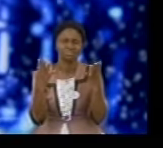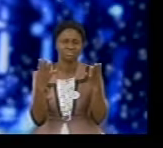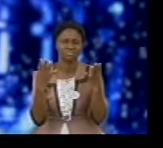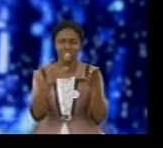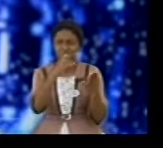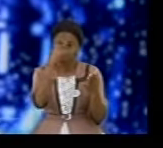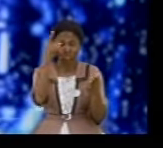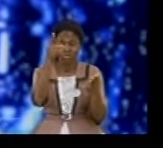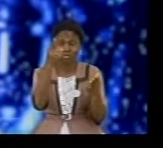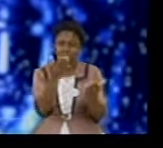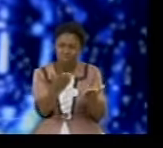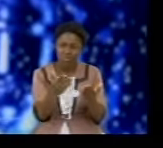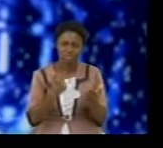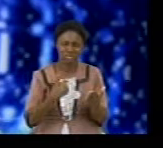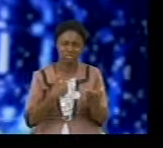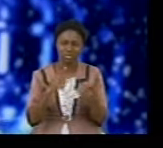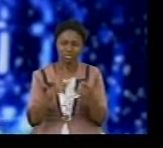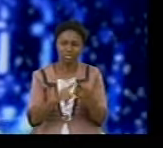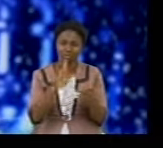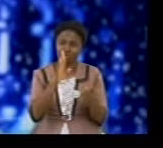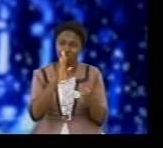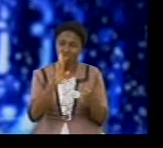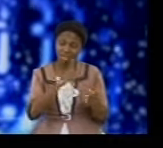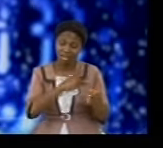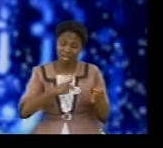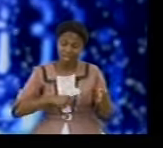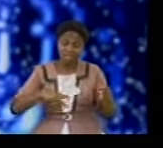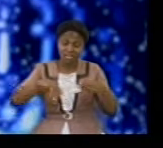be a kingdom citizen.